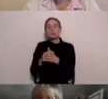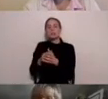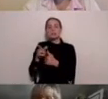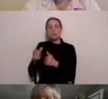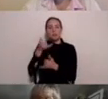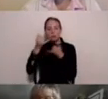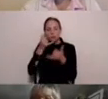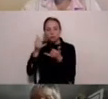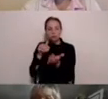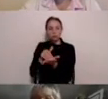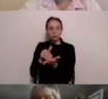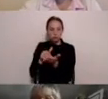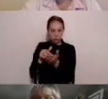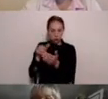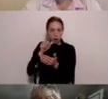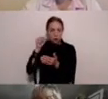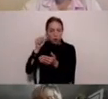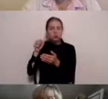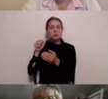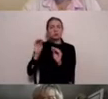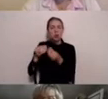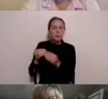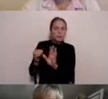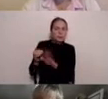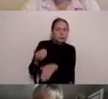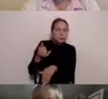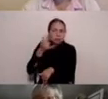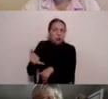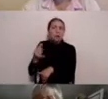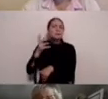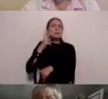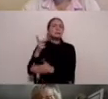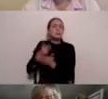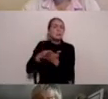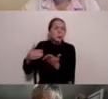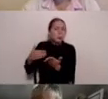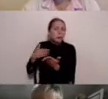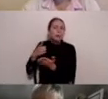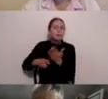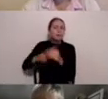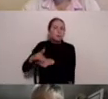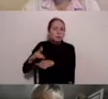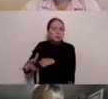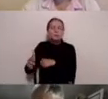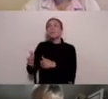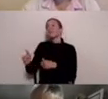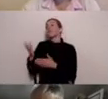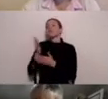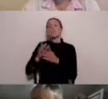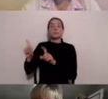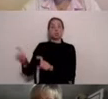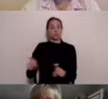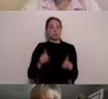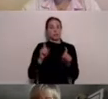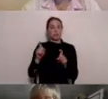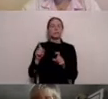were being available or advocate for families. Some did surveys of parental needs and then shared that information, say with like early interventionists,